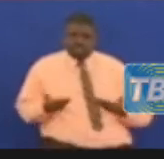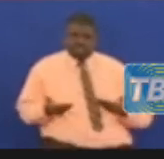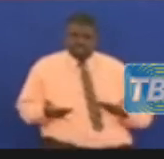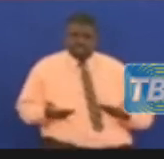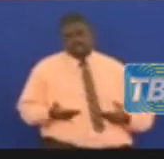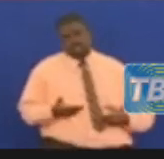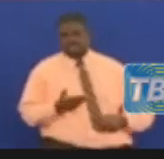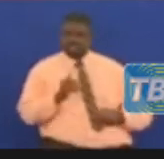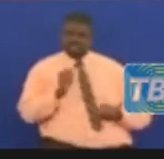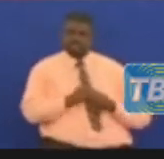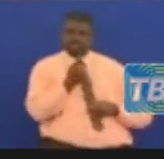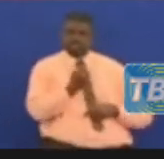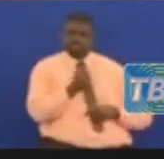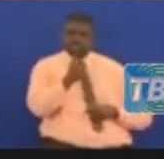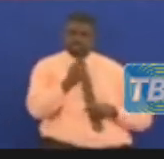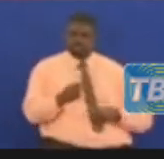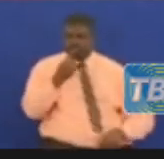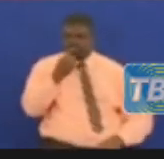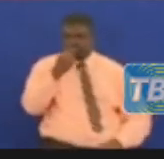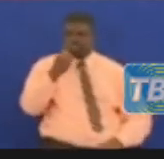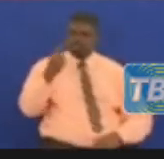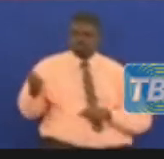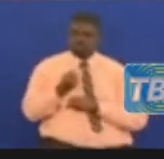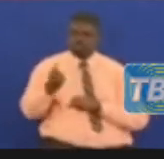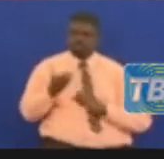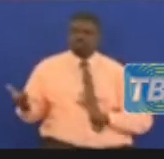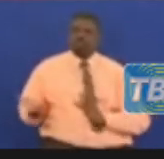So one of the things which we denied